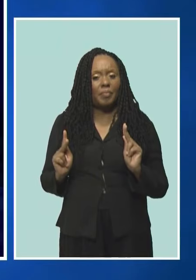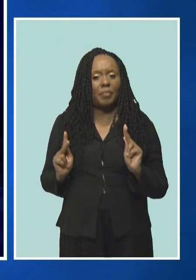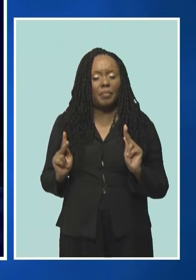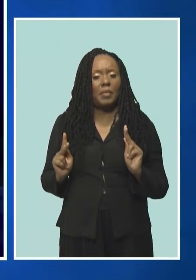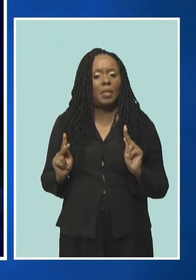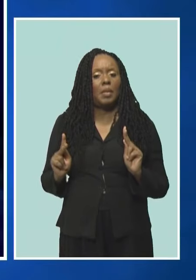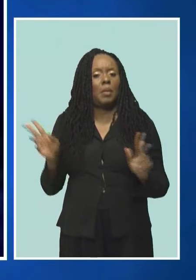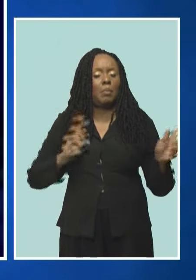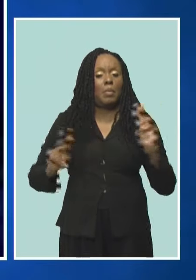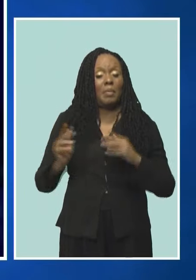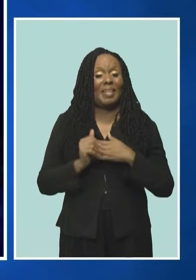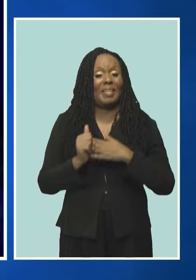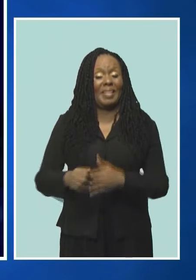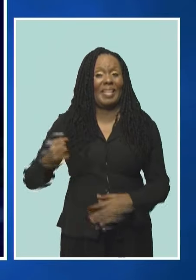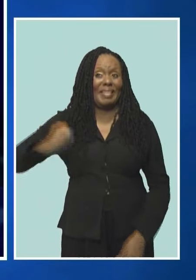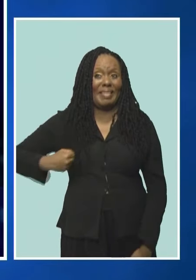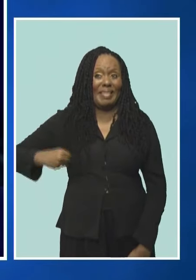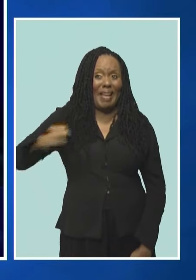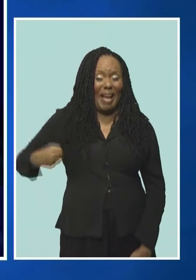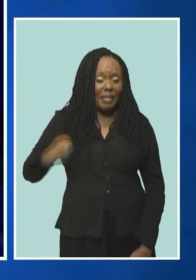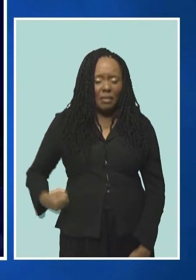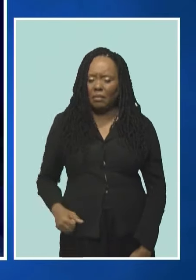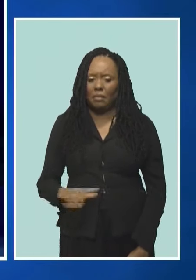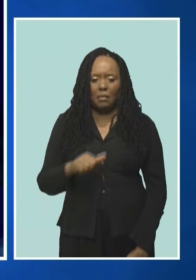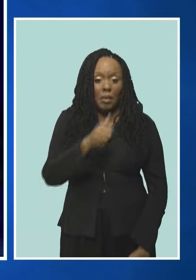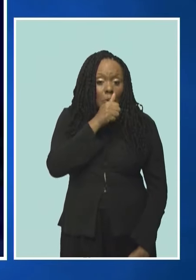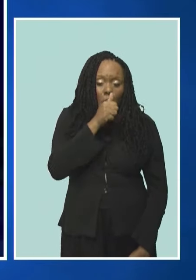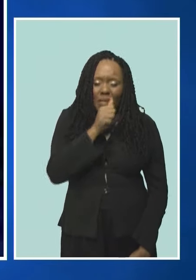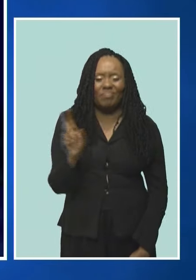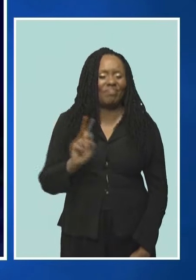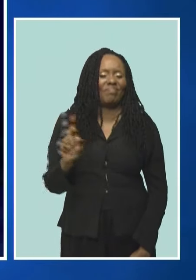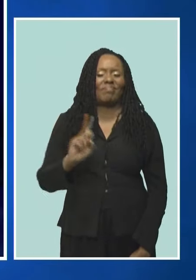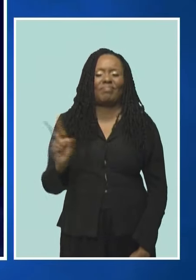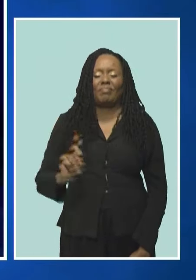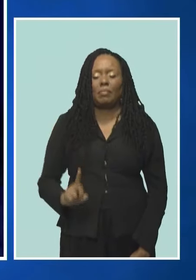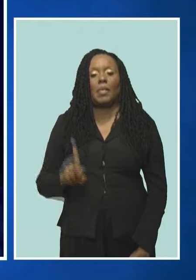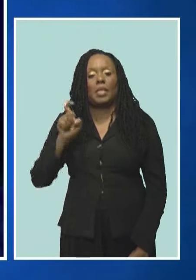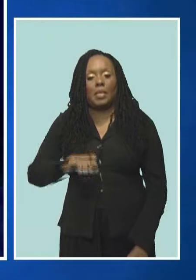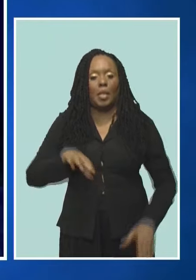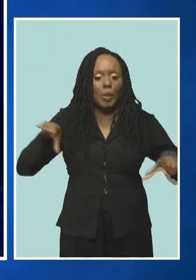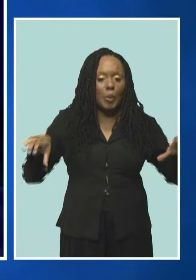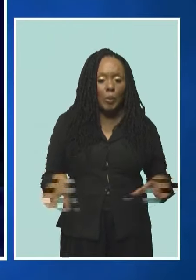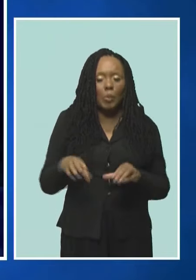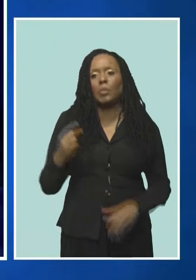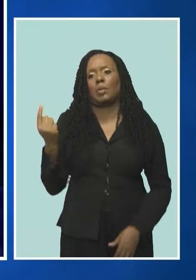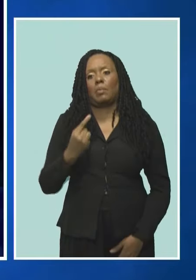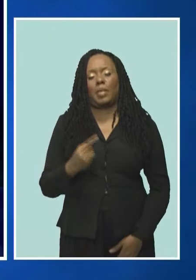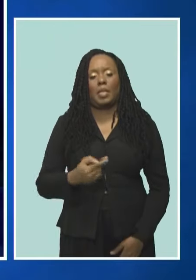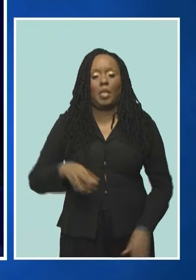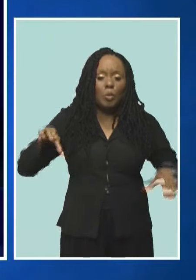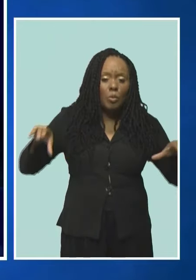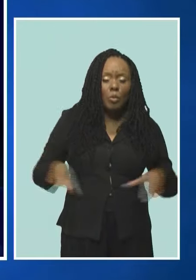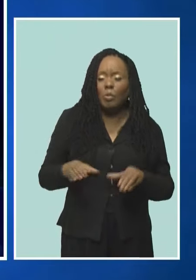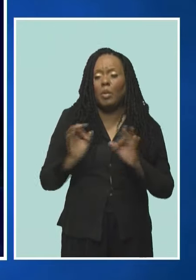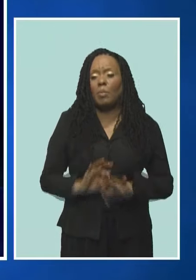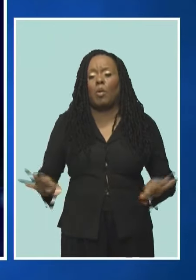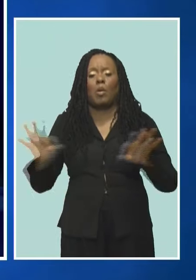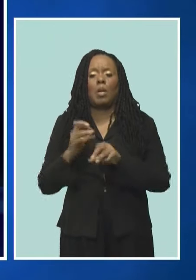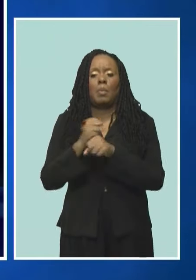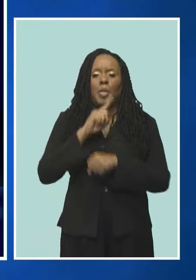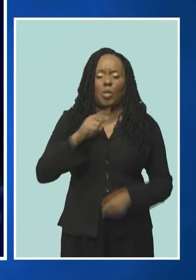gangs. So there's no secret here. I think we need to get the action and to do what is necessary to get these gangs